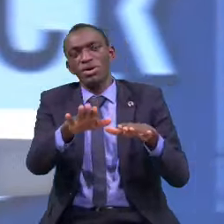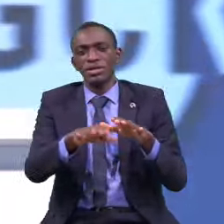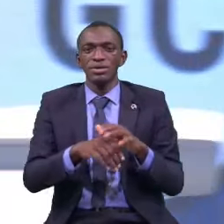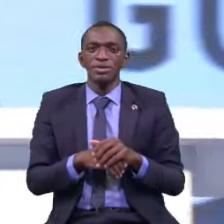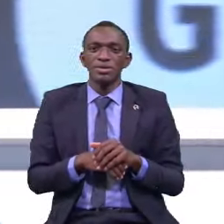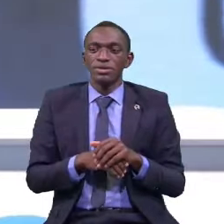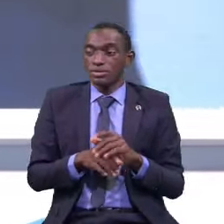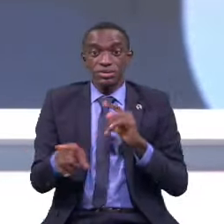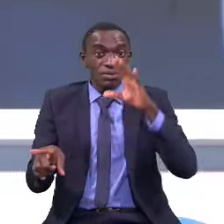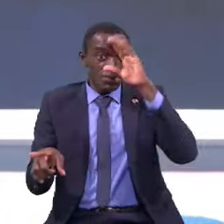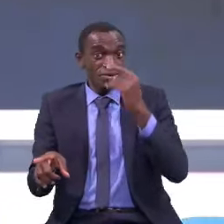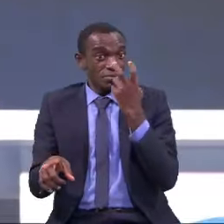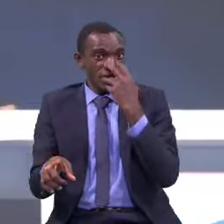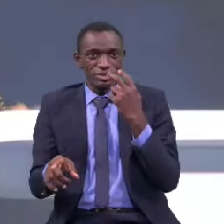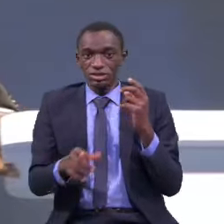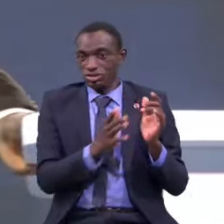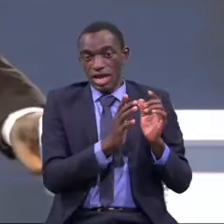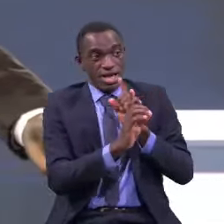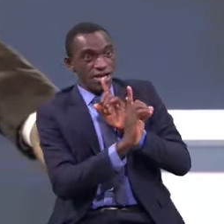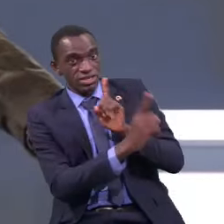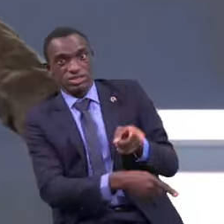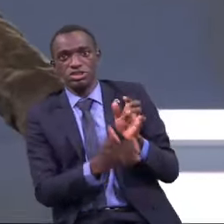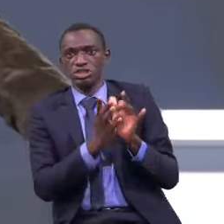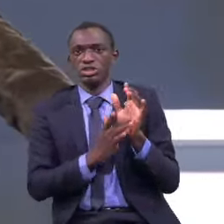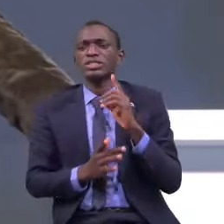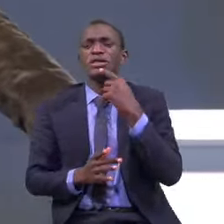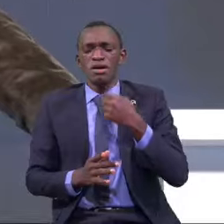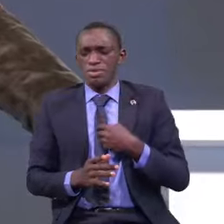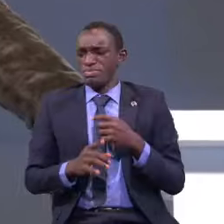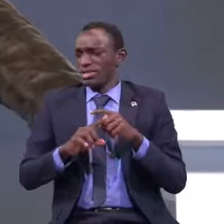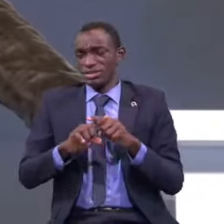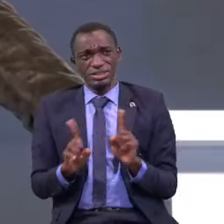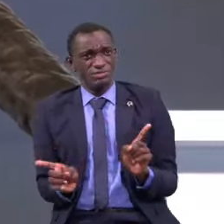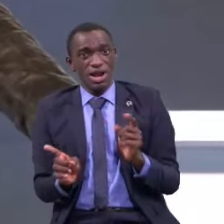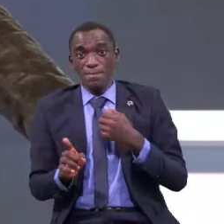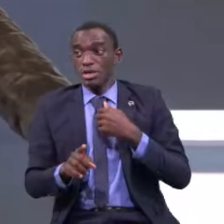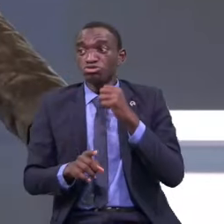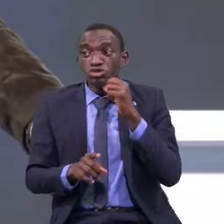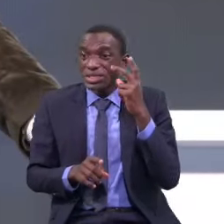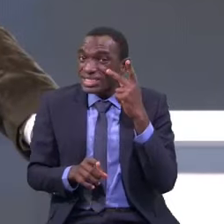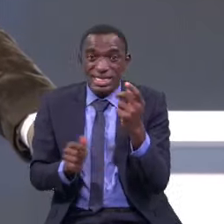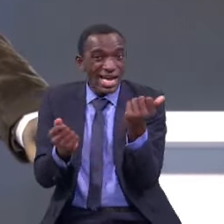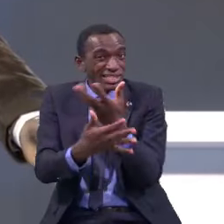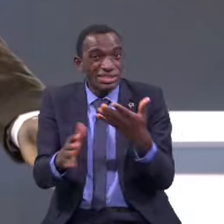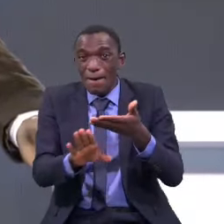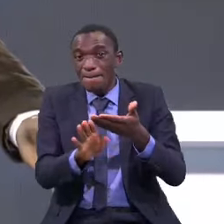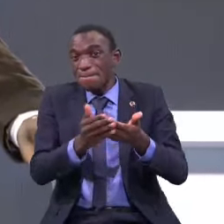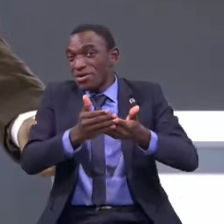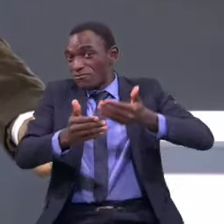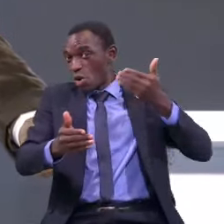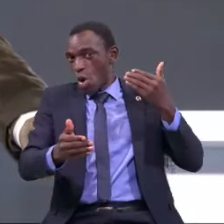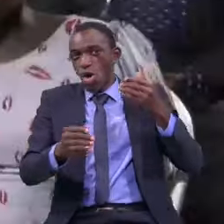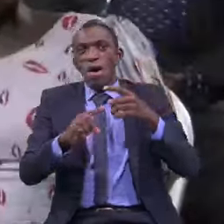He said, I am different. I didn't see anything before, but now I look